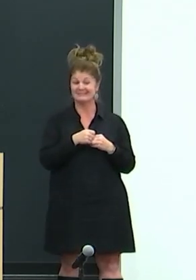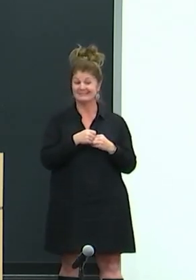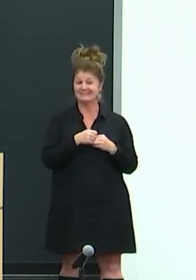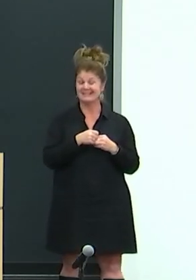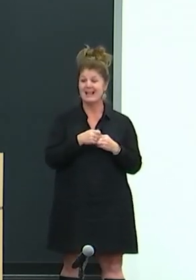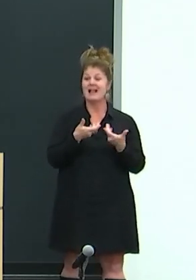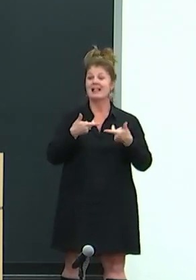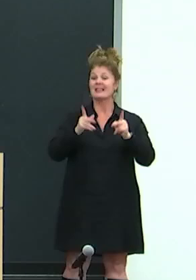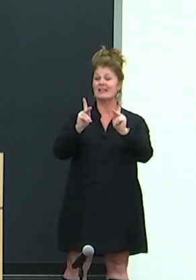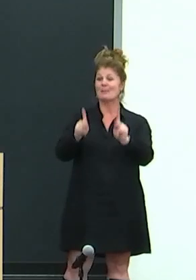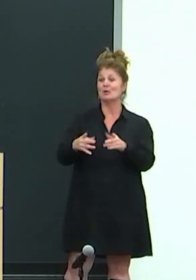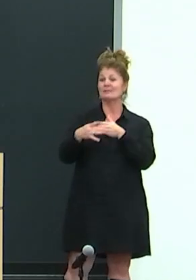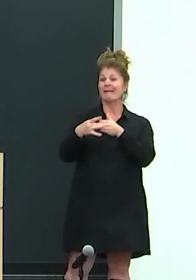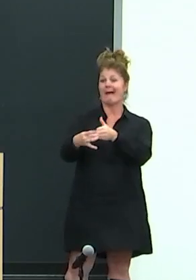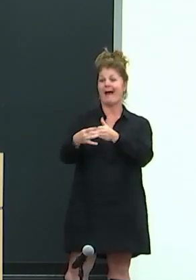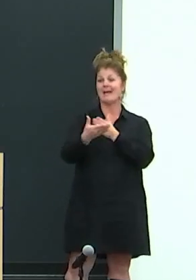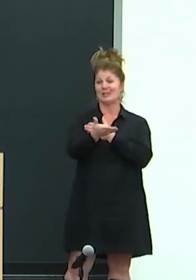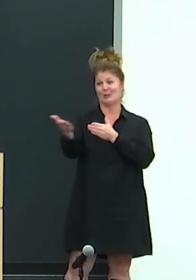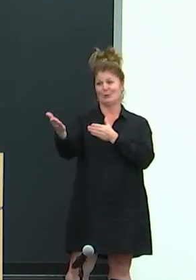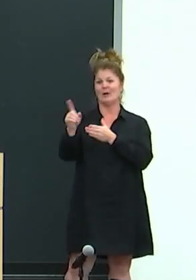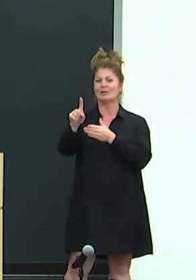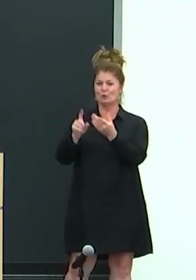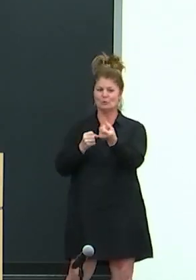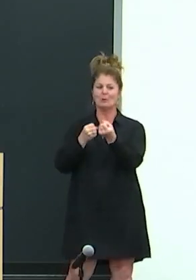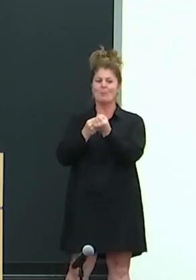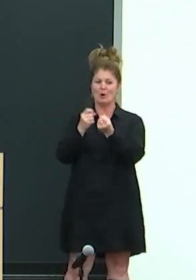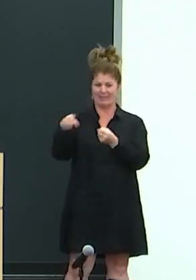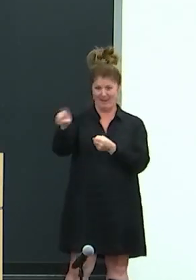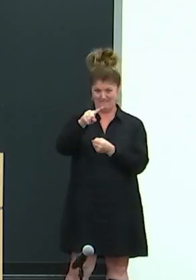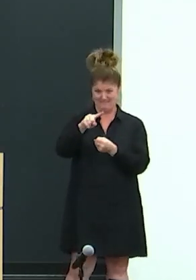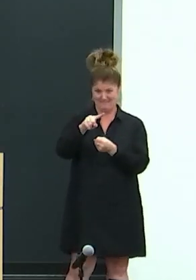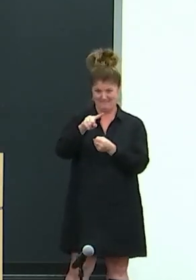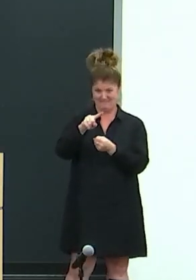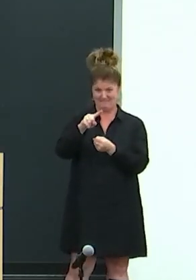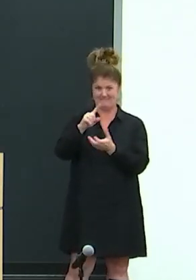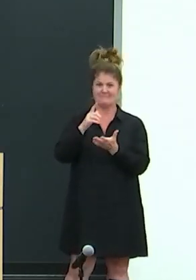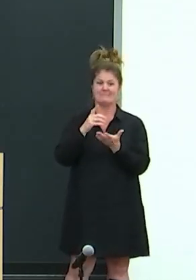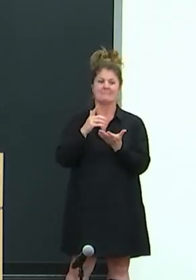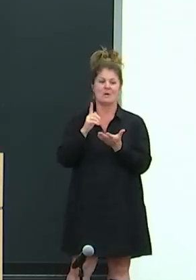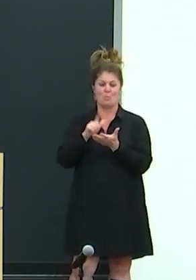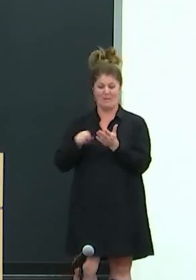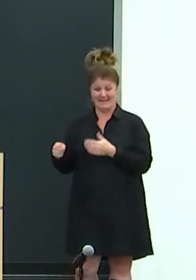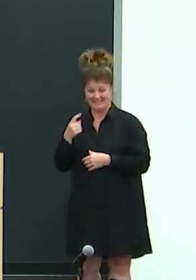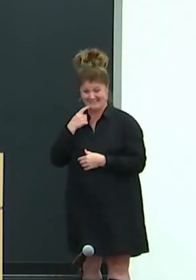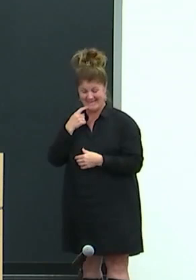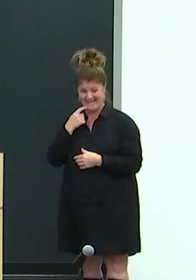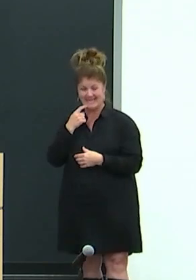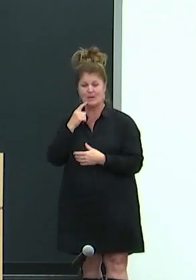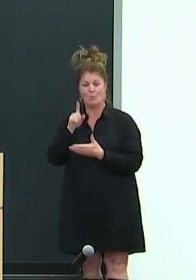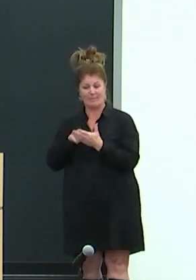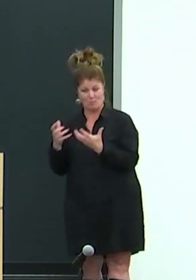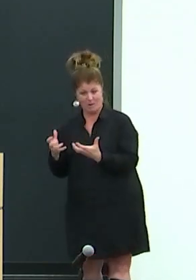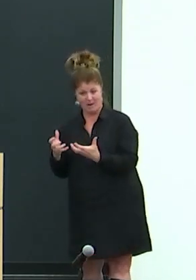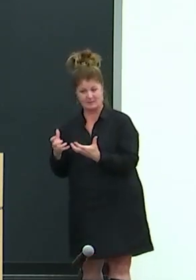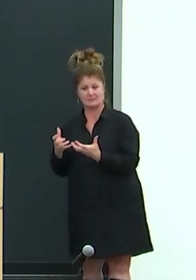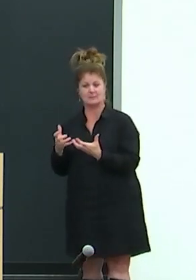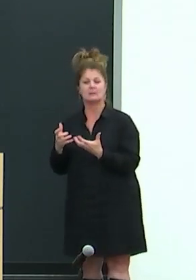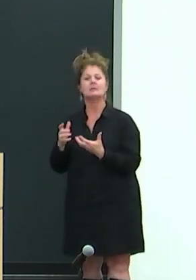guide, and then you're supporting based on what they're telling you is their wishes and where they're